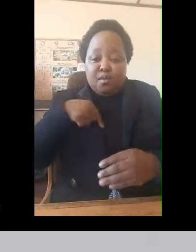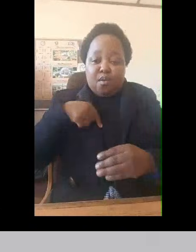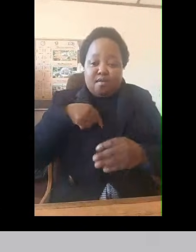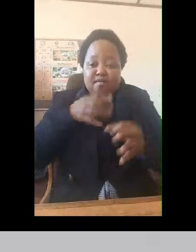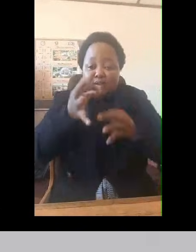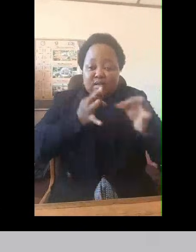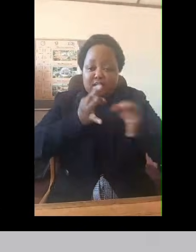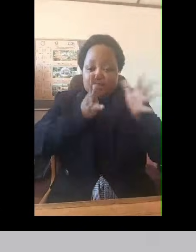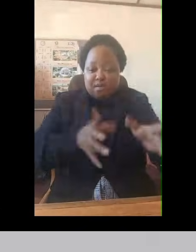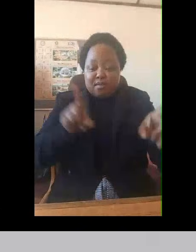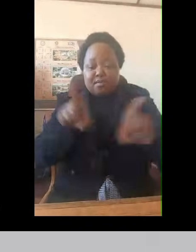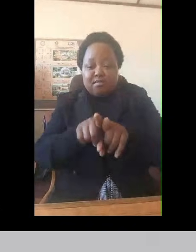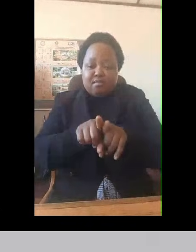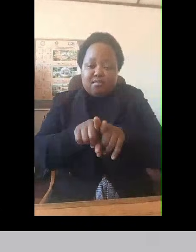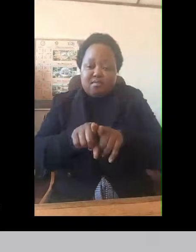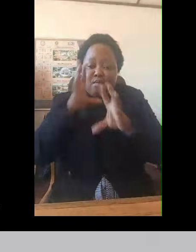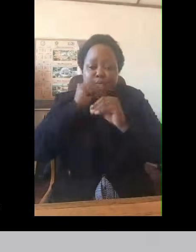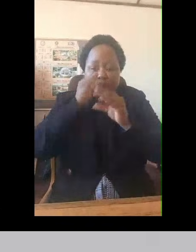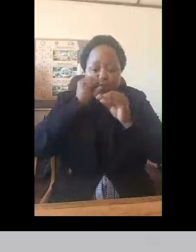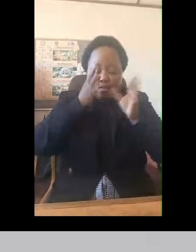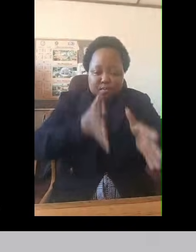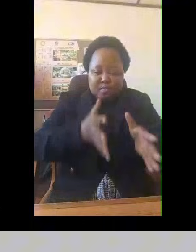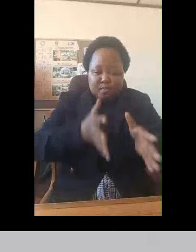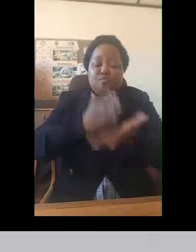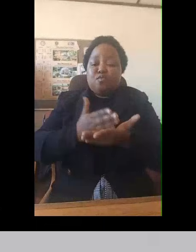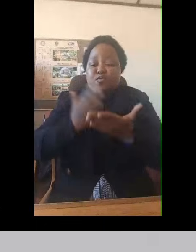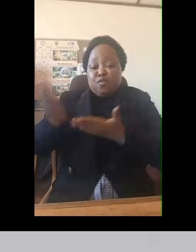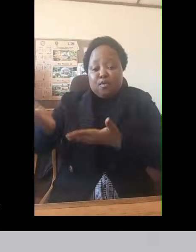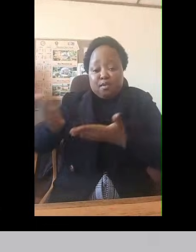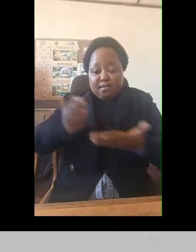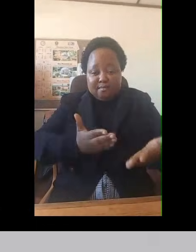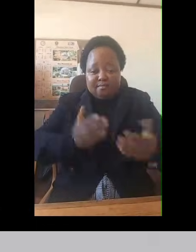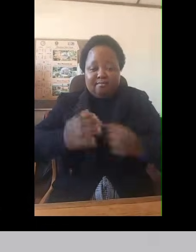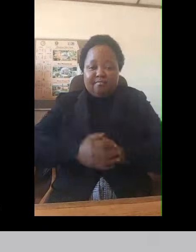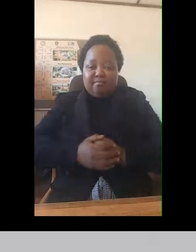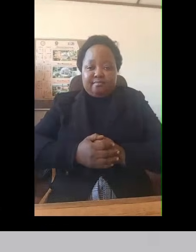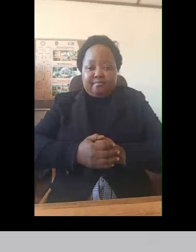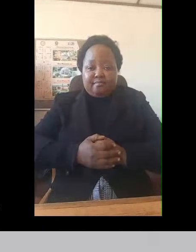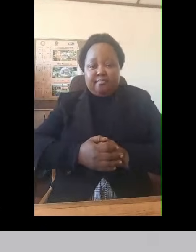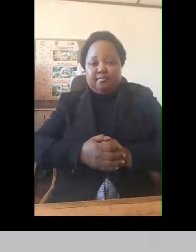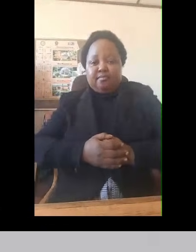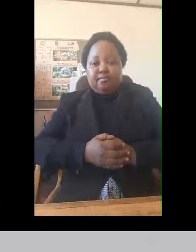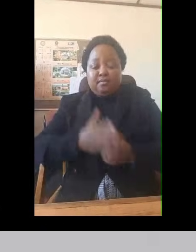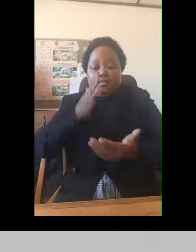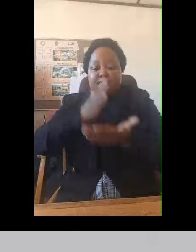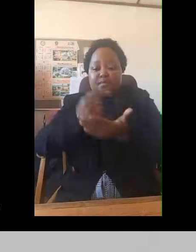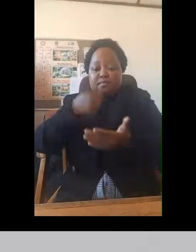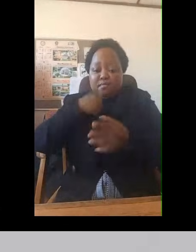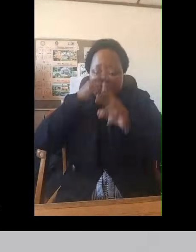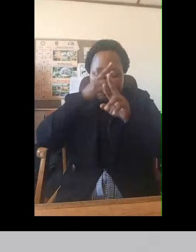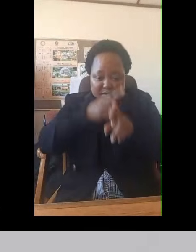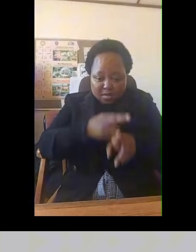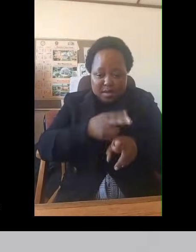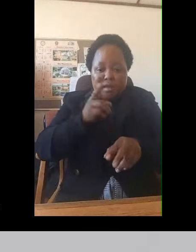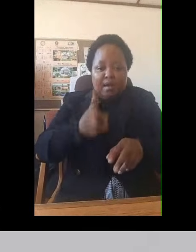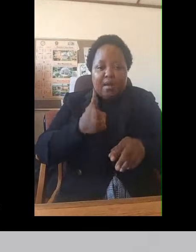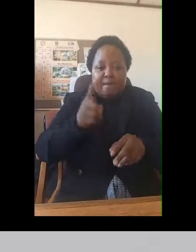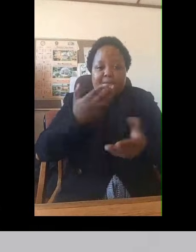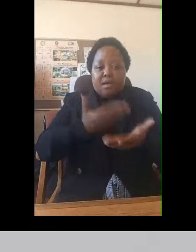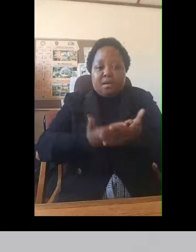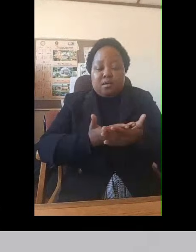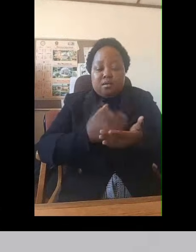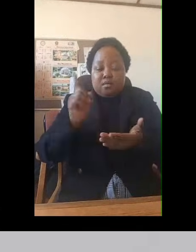speakers, you are very much welcome. It is indeed an honor and privilege to open this